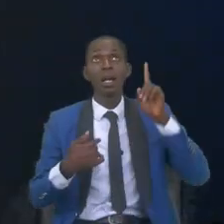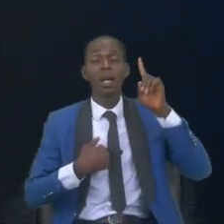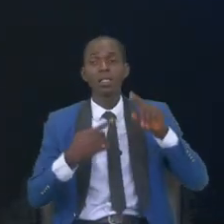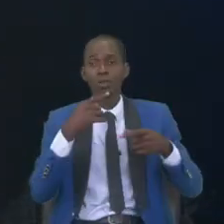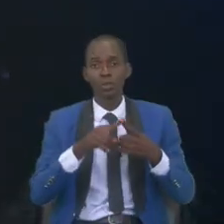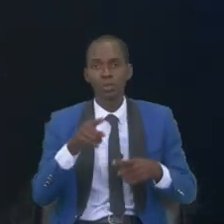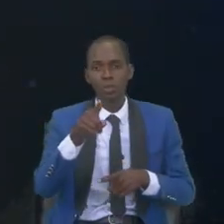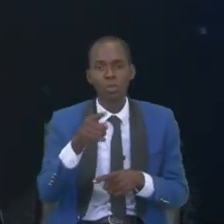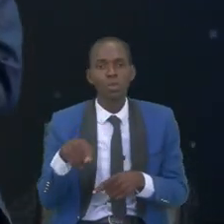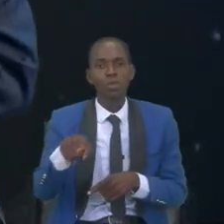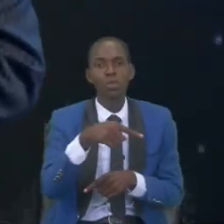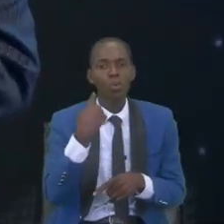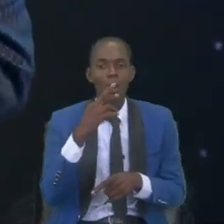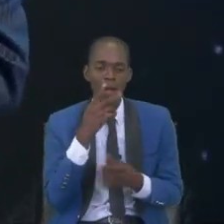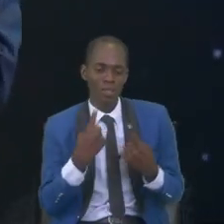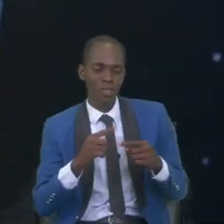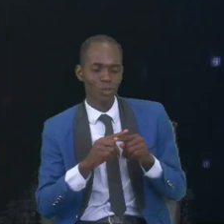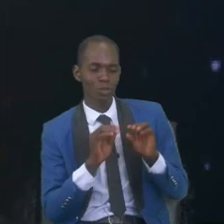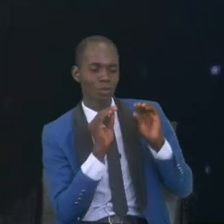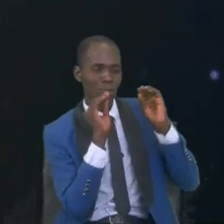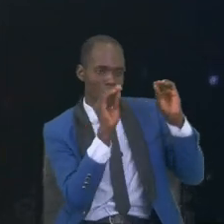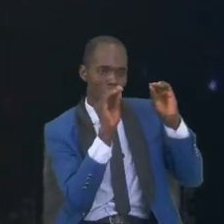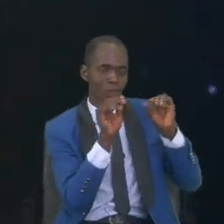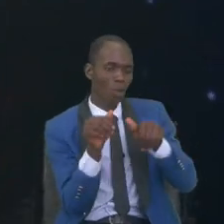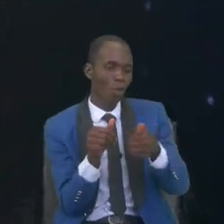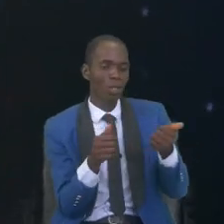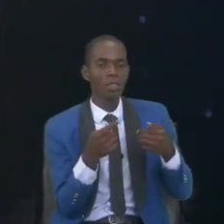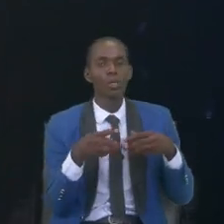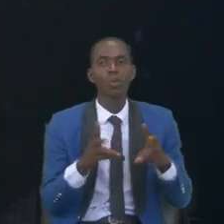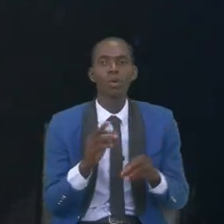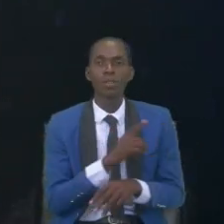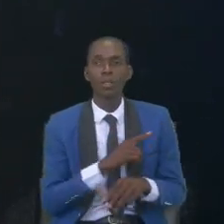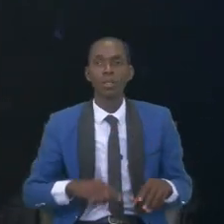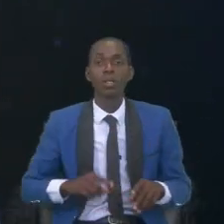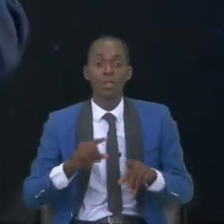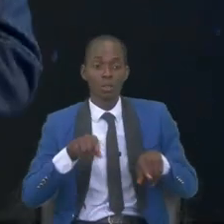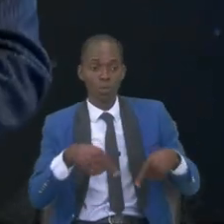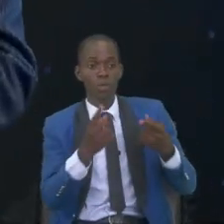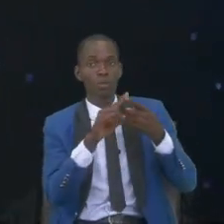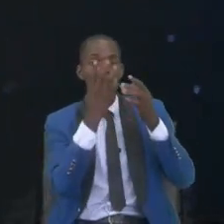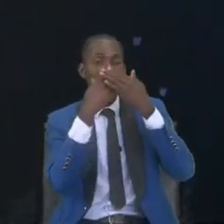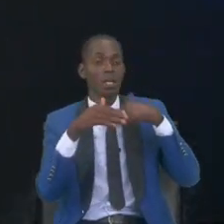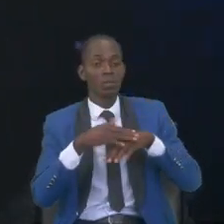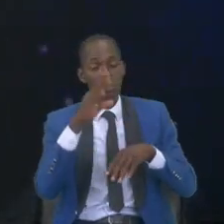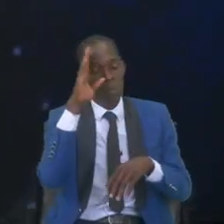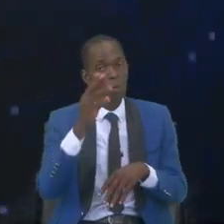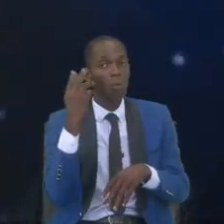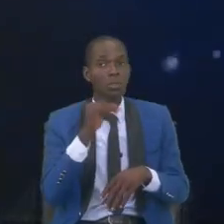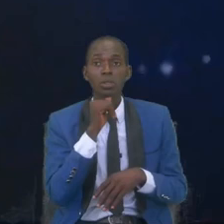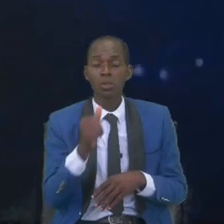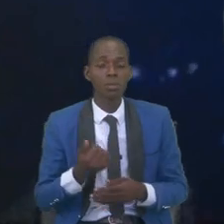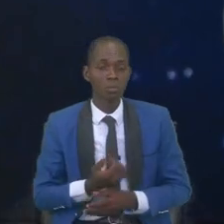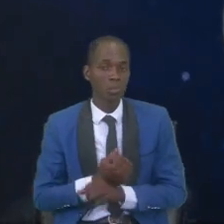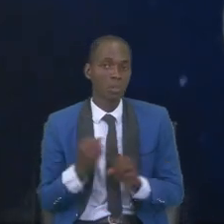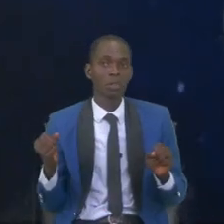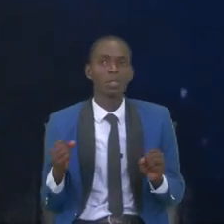even trying to teach others the way of the Lord, the way to heaven. The man was not born again. And Jesus said, don't let